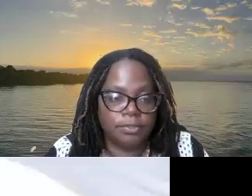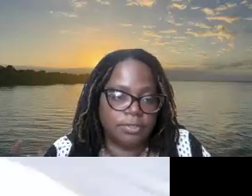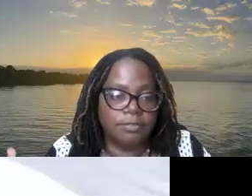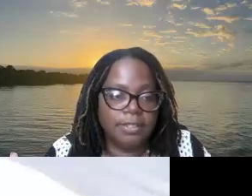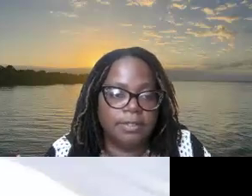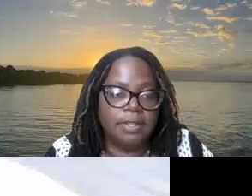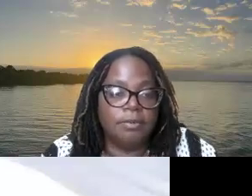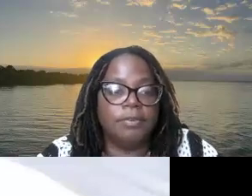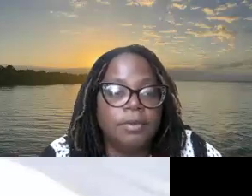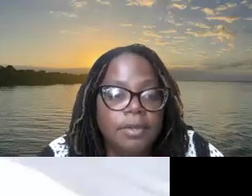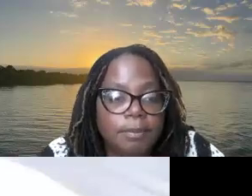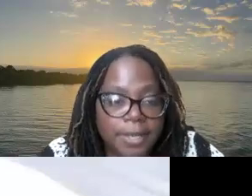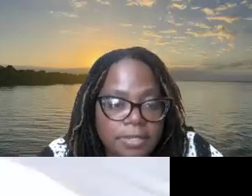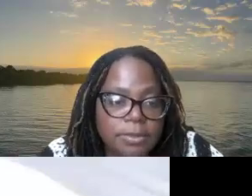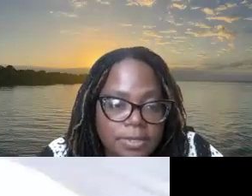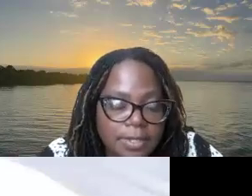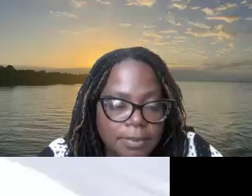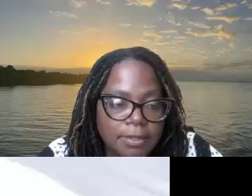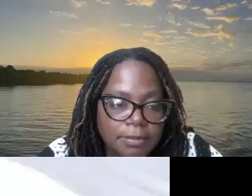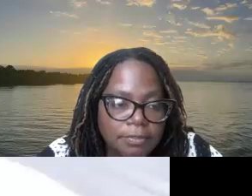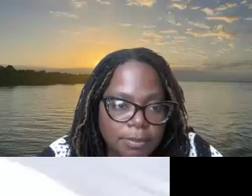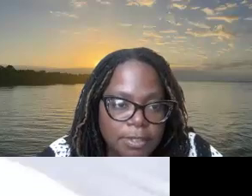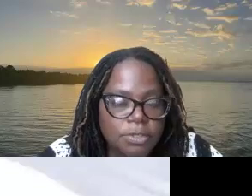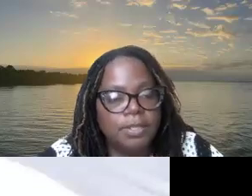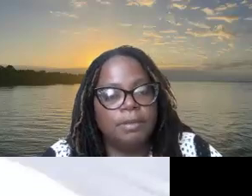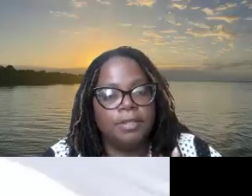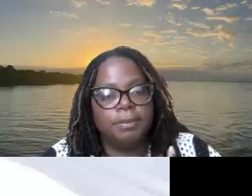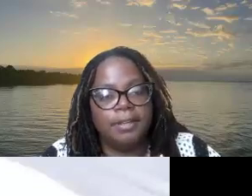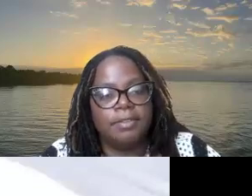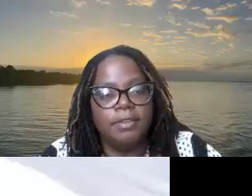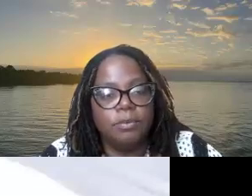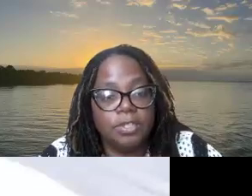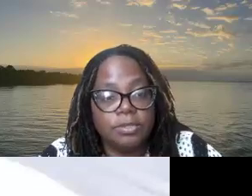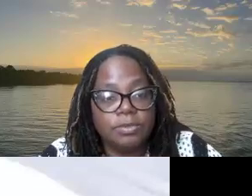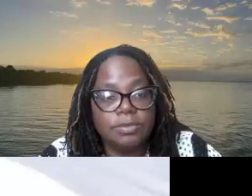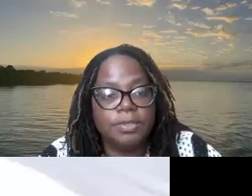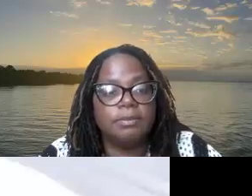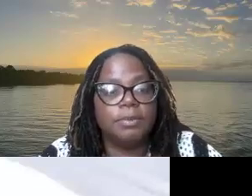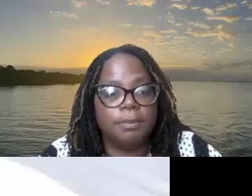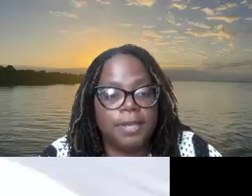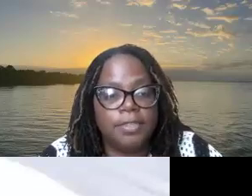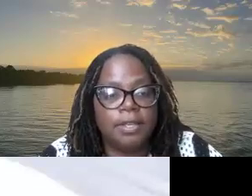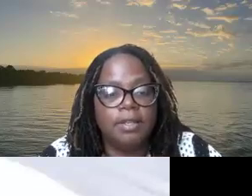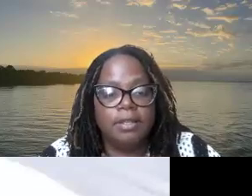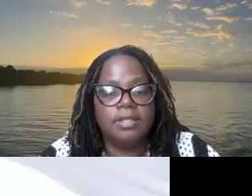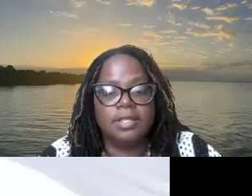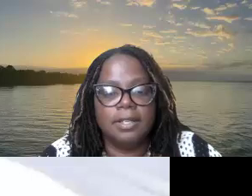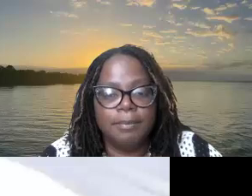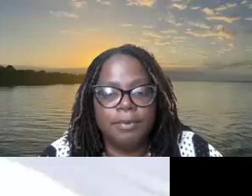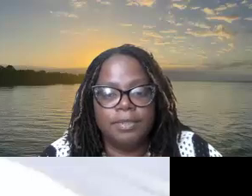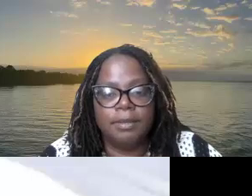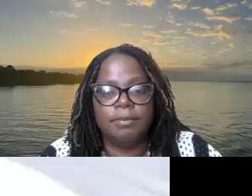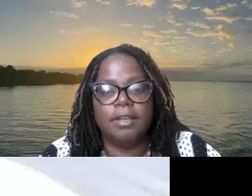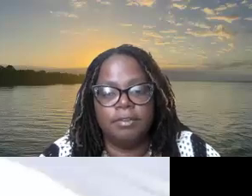work through their journey of healing, however best suits them and their family, which may not be the path we choose, but it will be a path that is